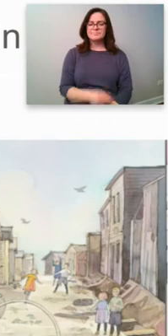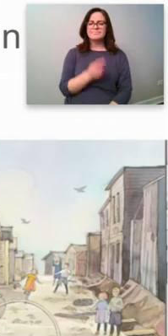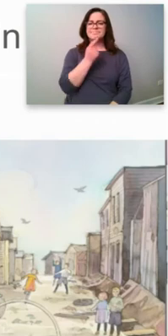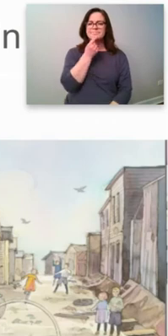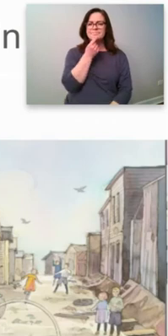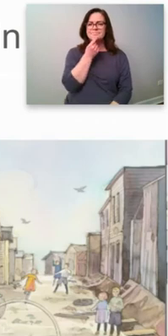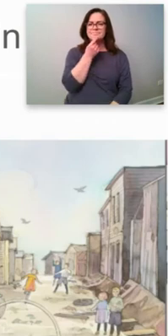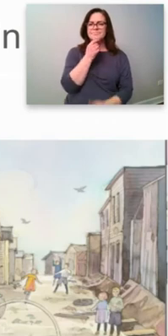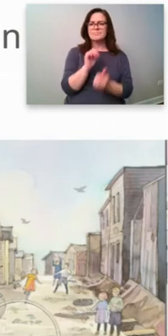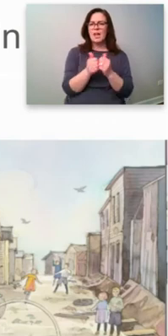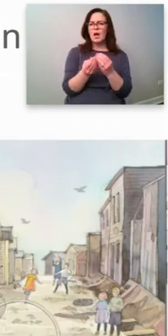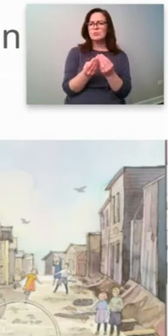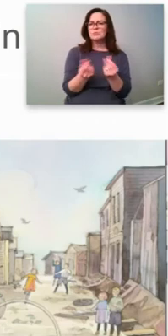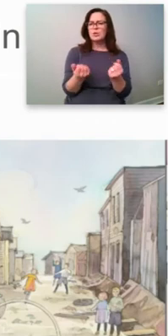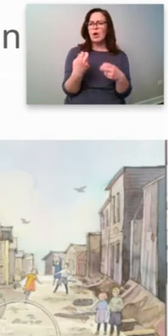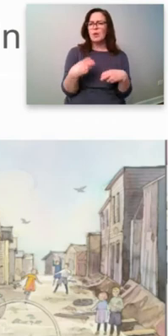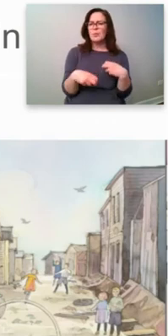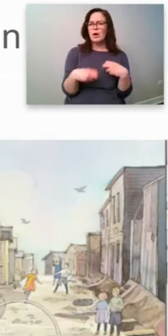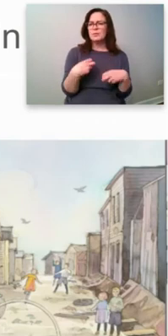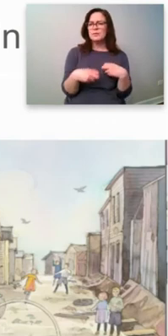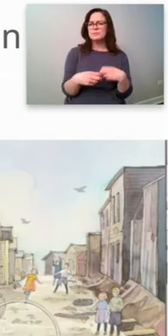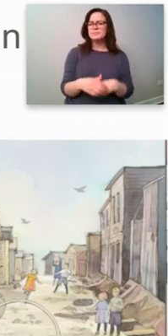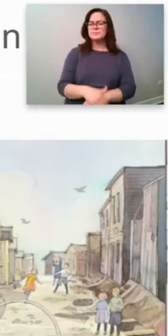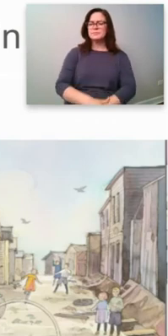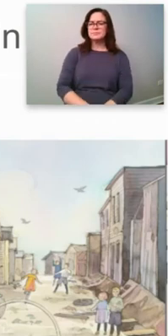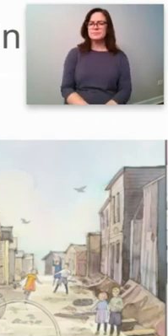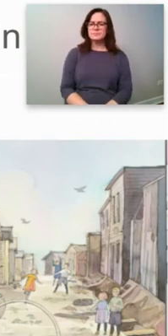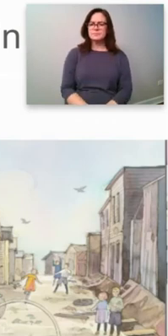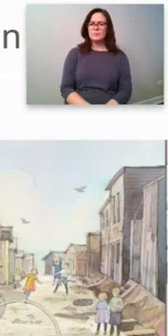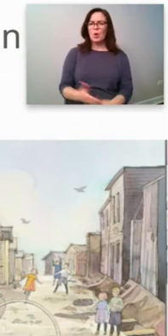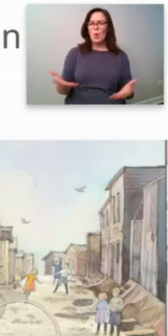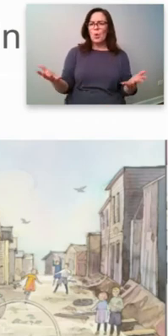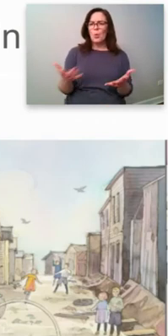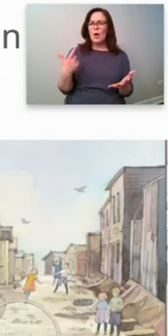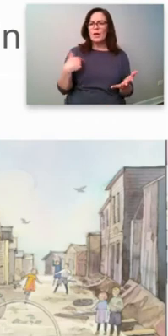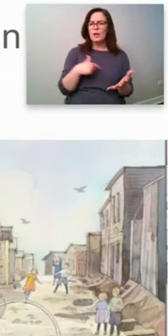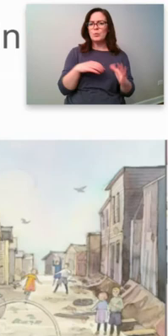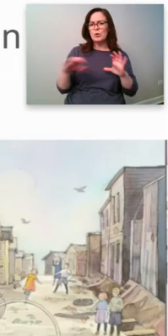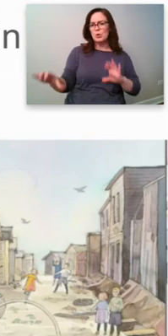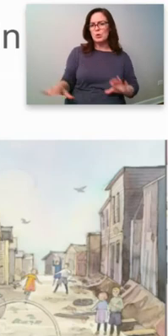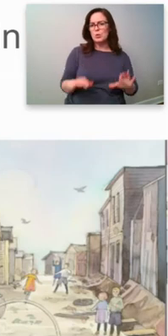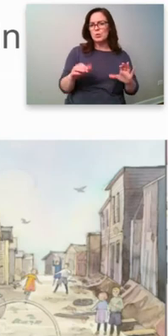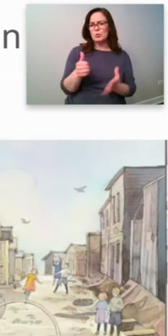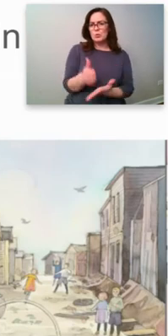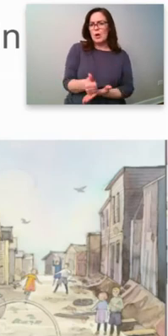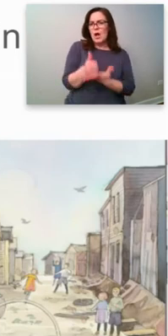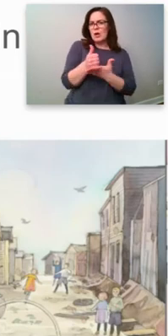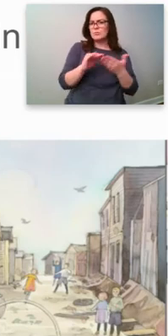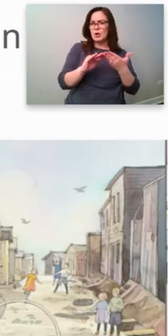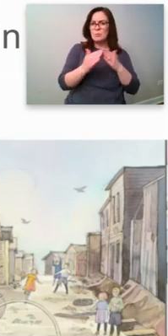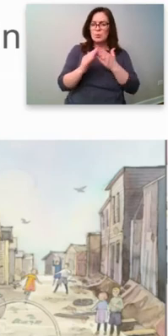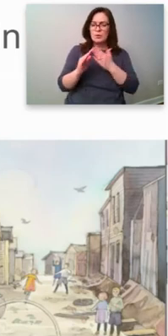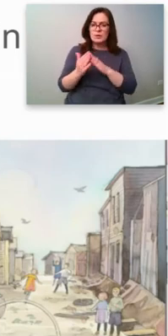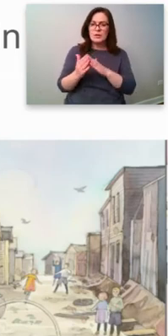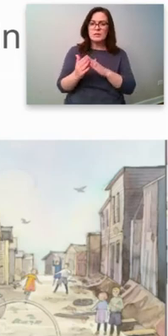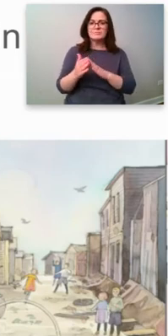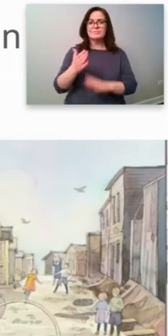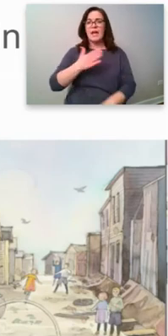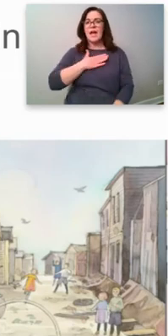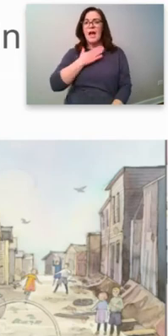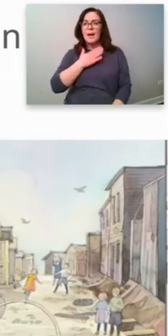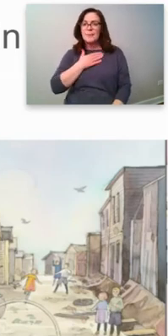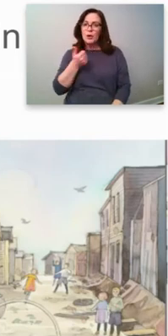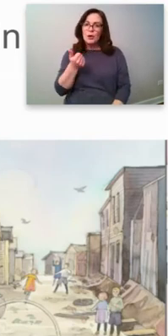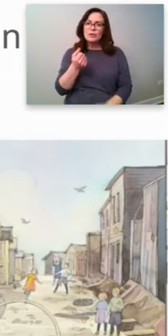How can you solve their problem? What can we do to make this community happier,